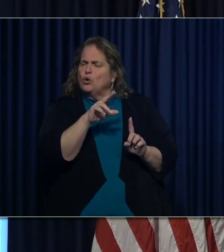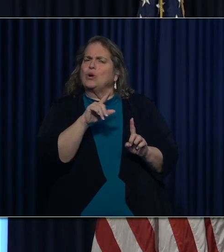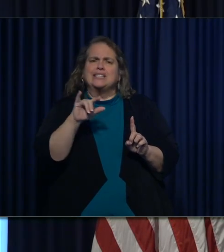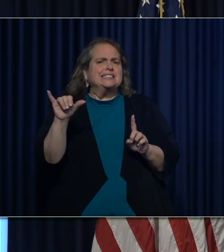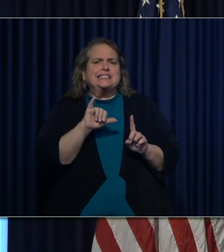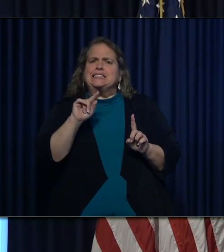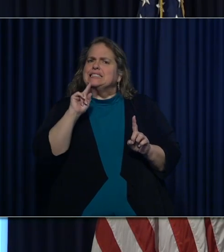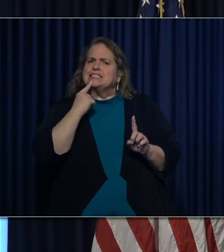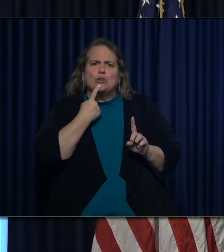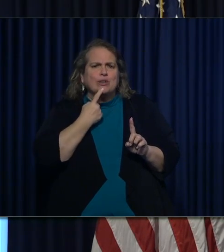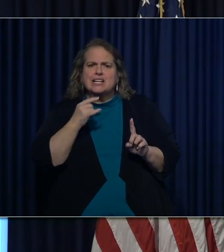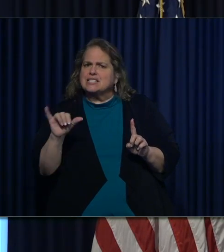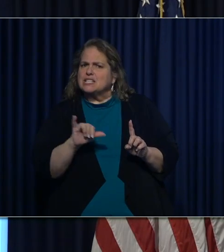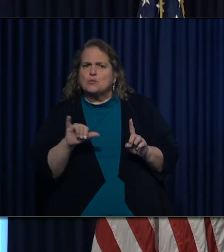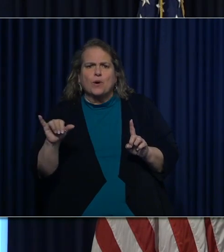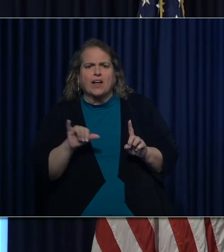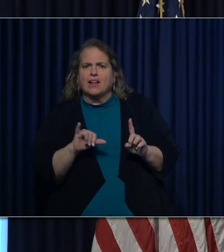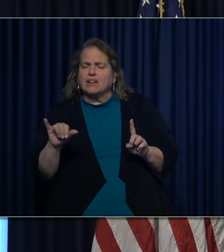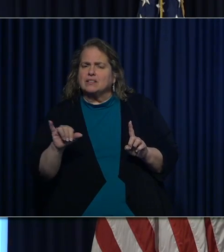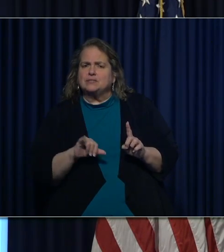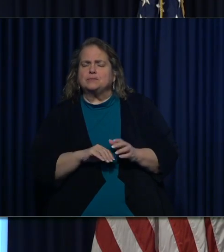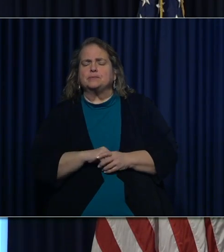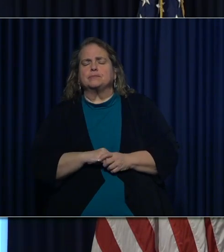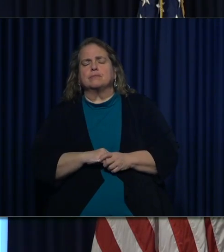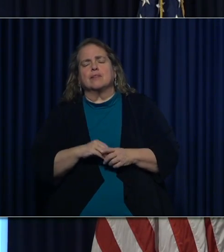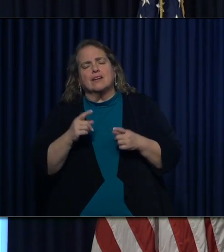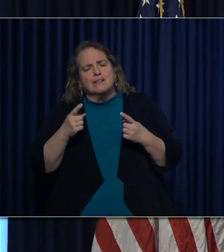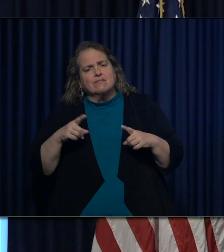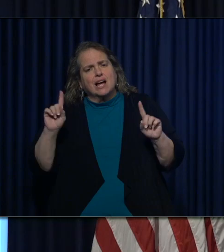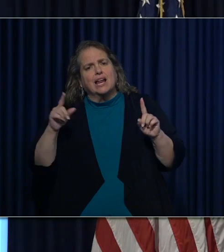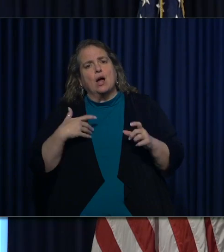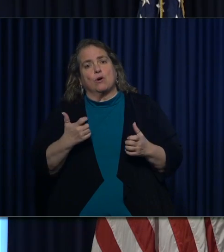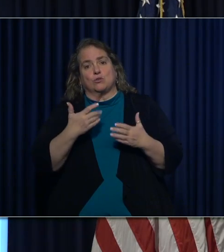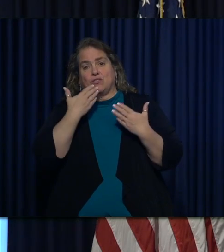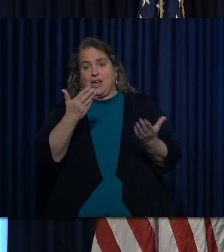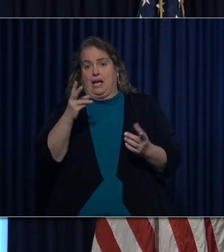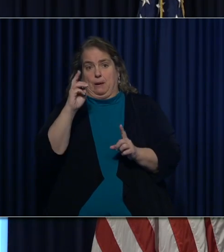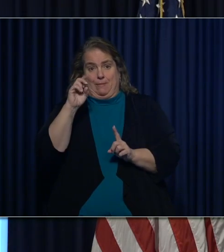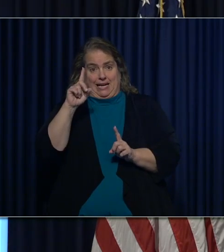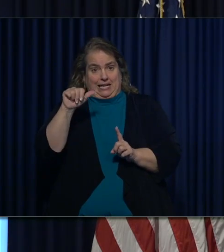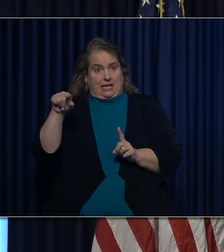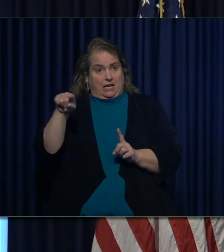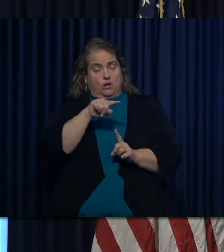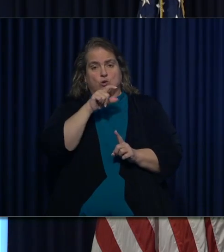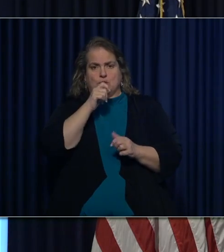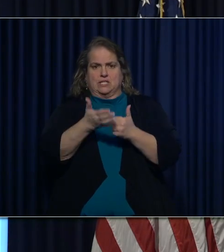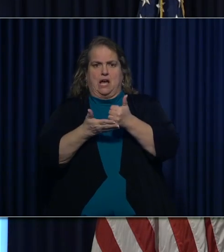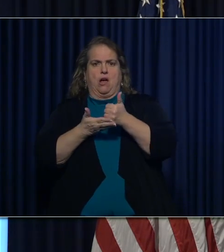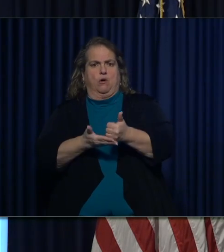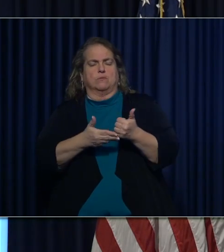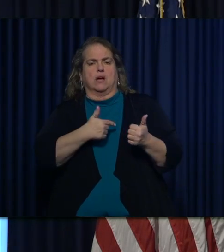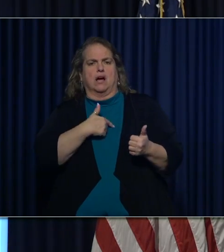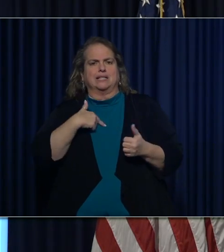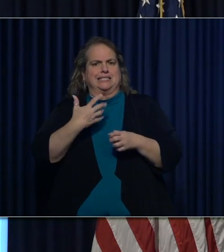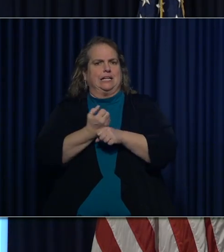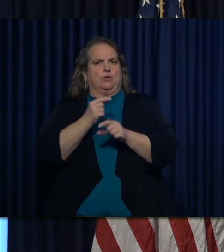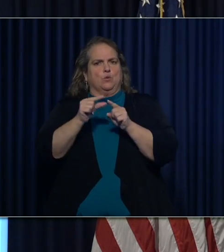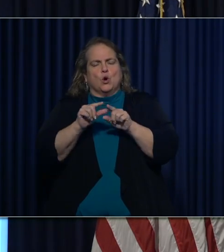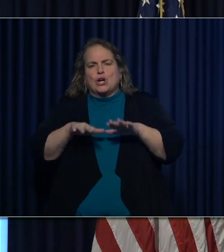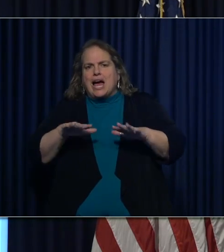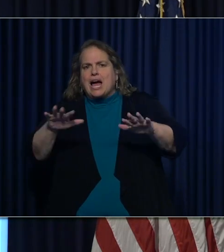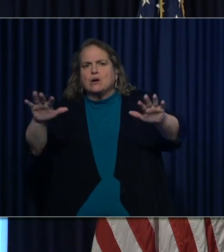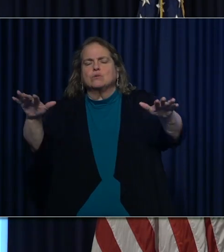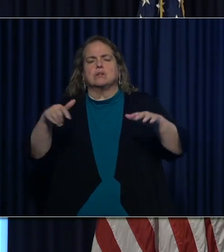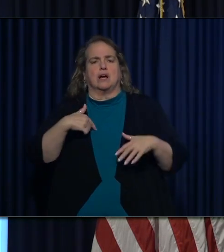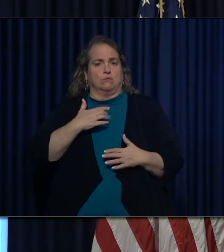serious as well. Finally, I want to thank the media who has helped us get the word out.